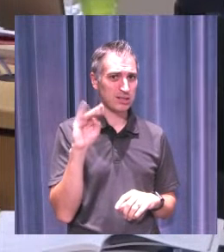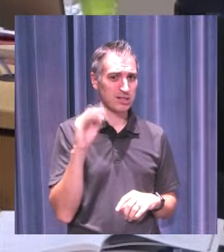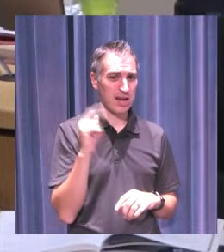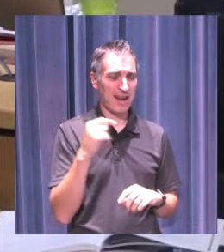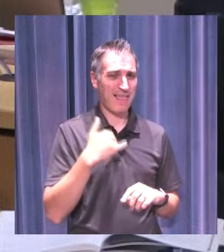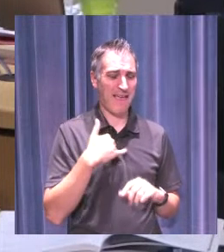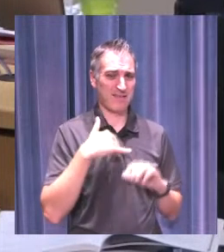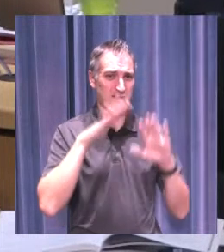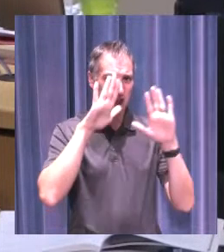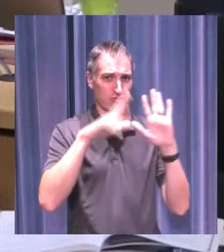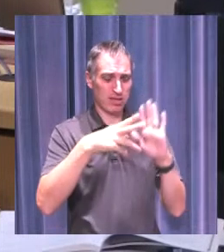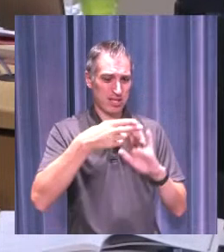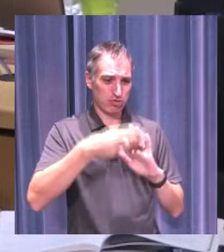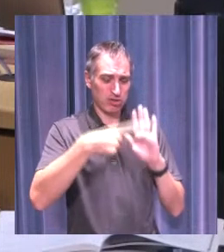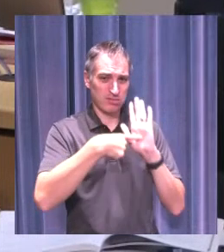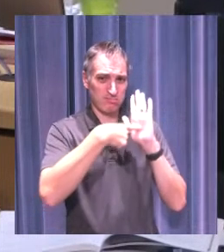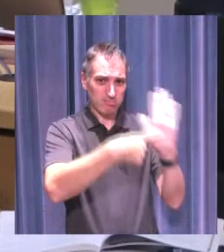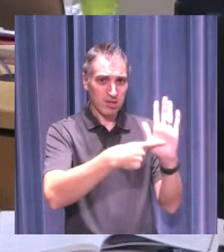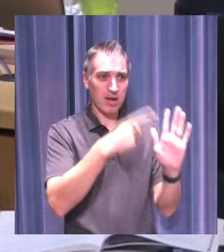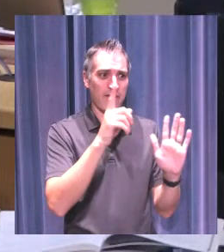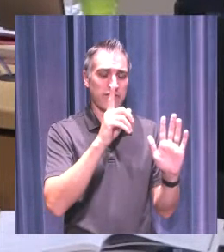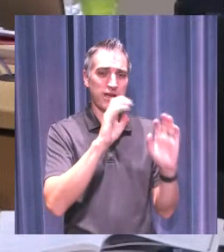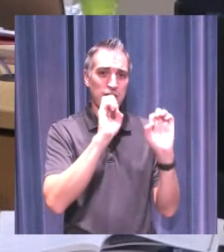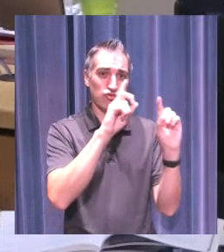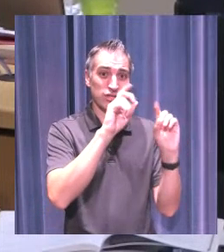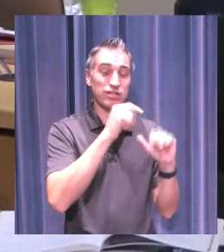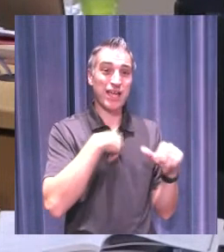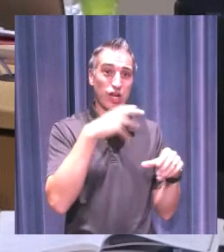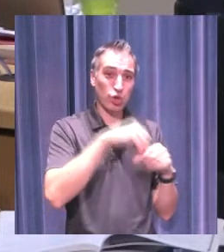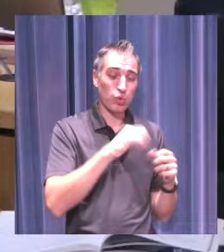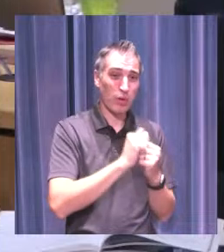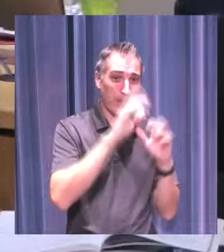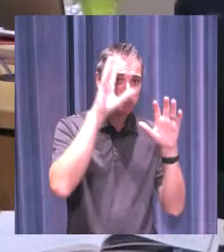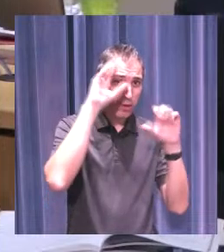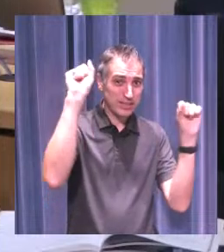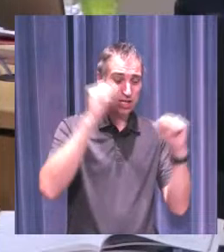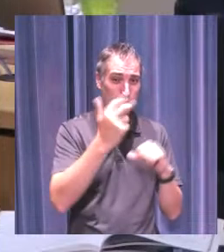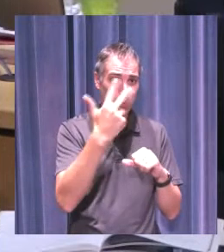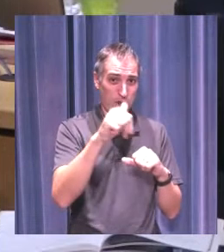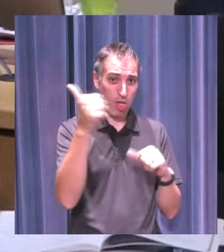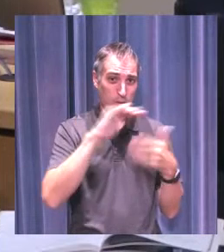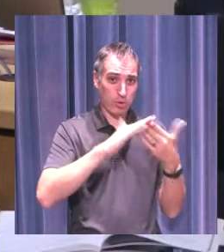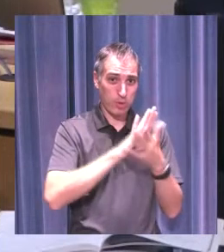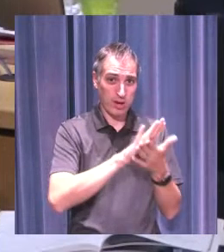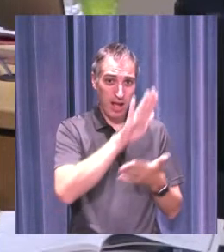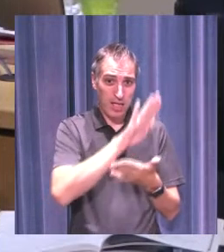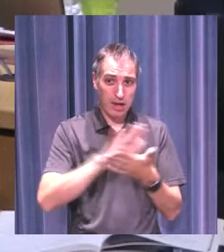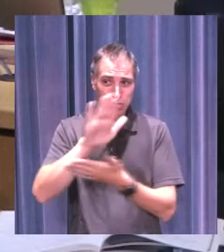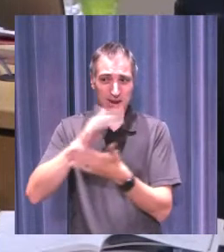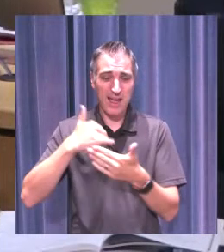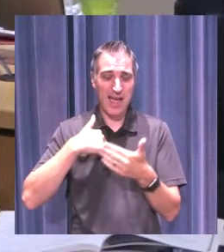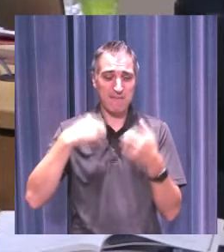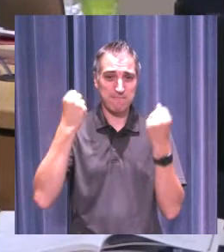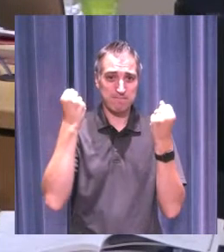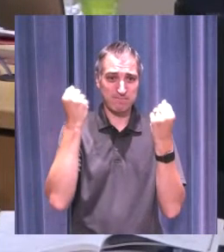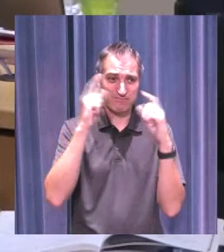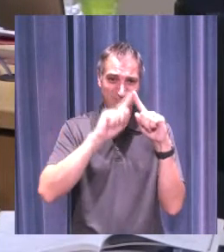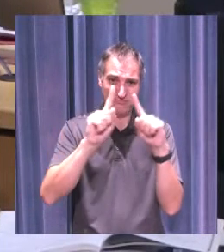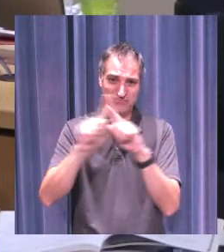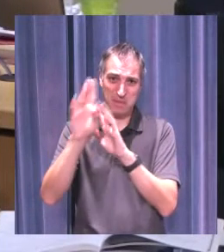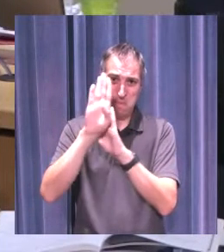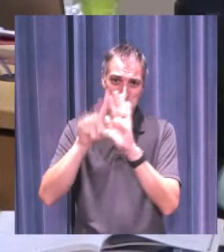higher education. Knight's experience includes presidencies at 3 other community colleges. His extensive background with various